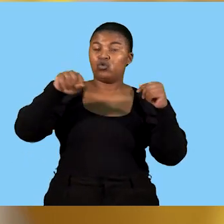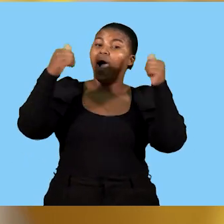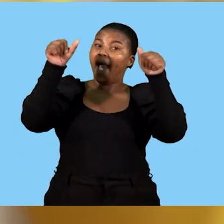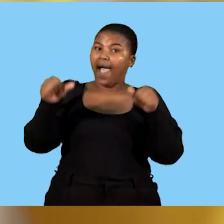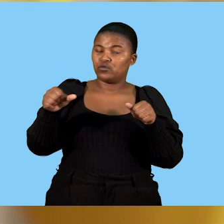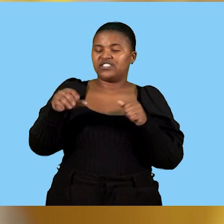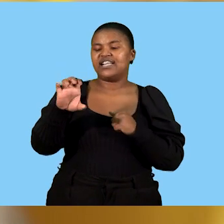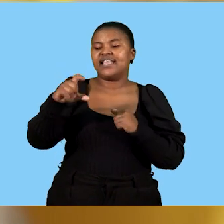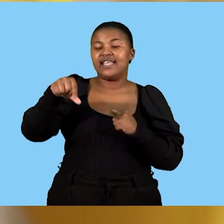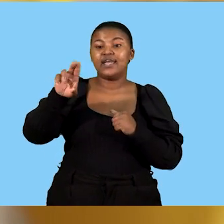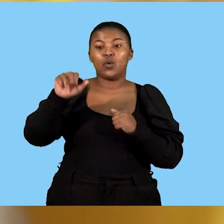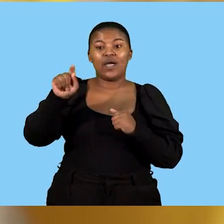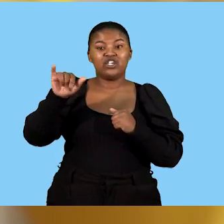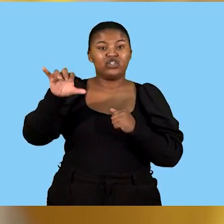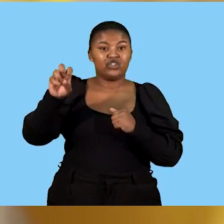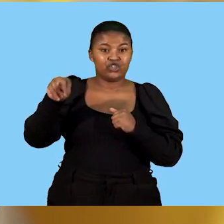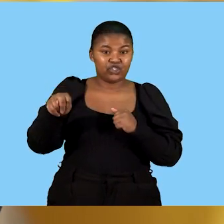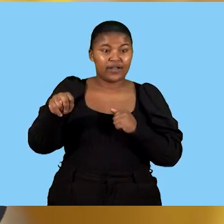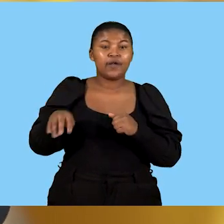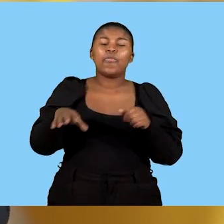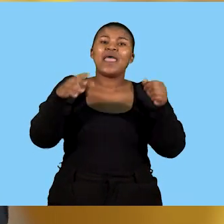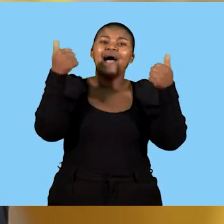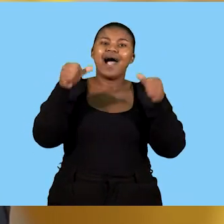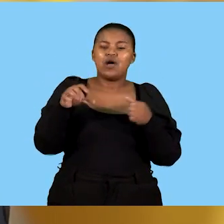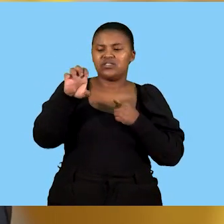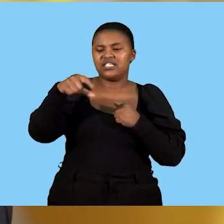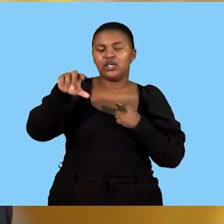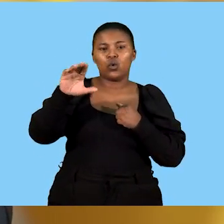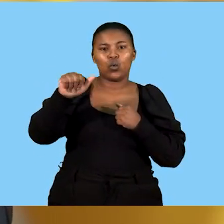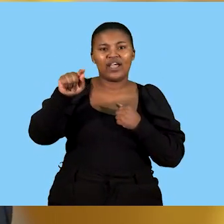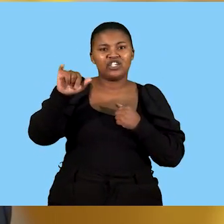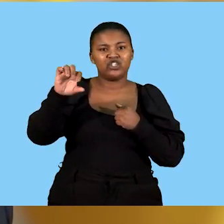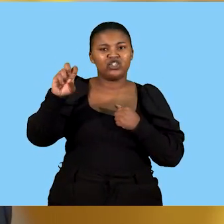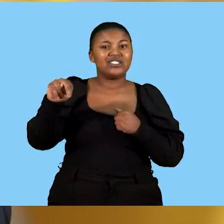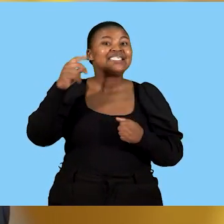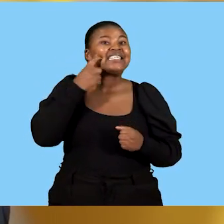Again, the accounting equation becomes much easier when you've done